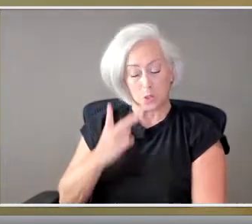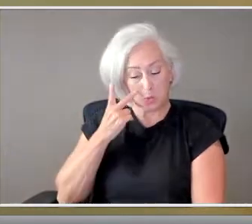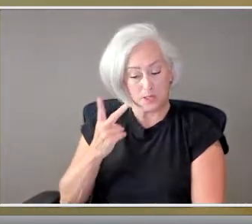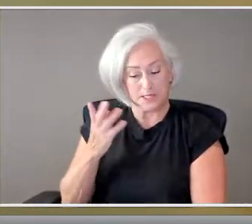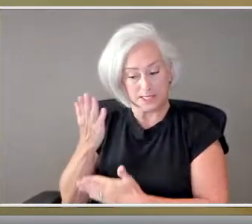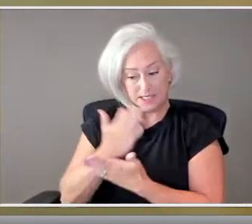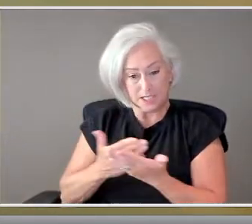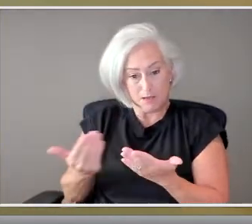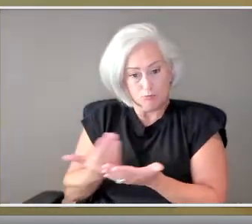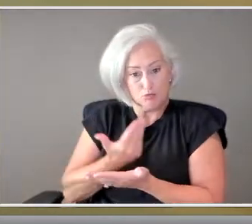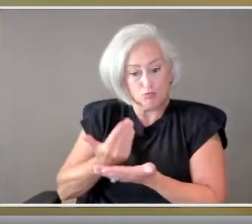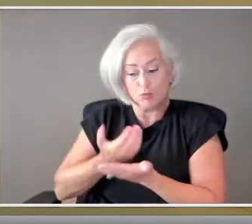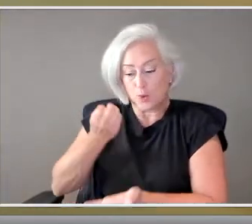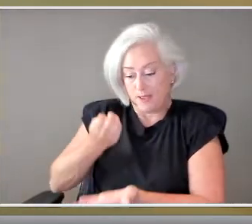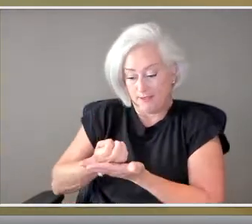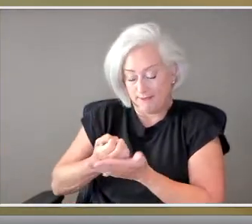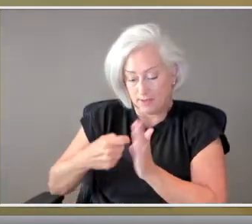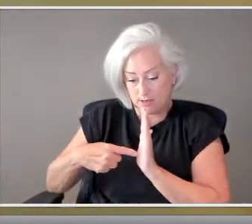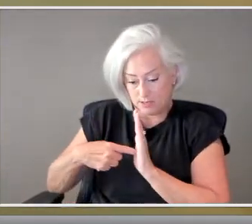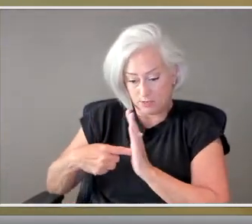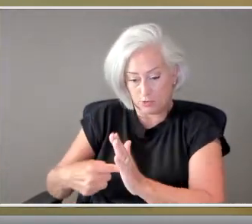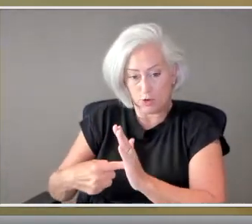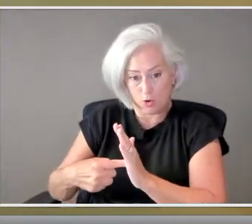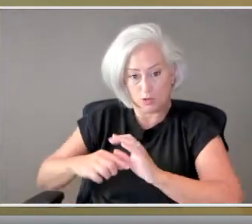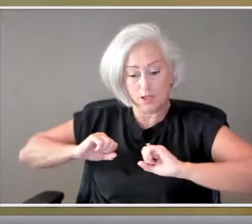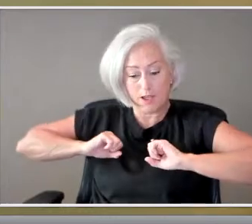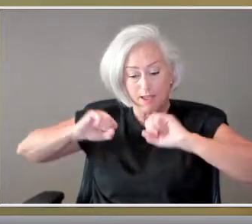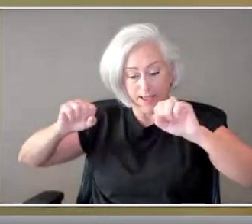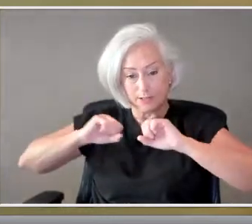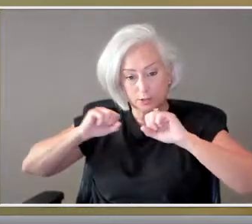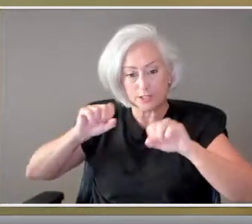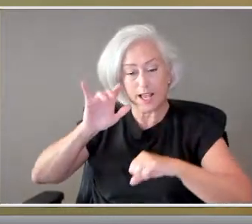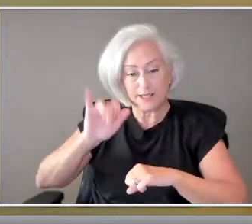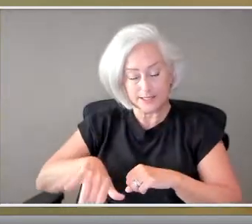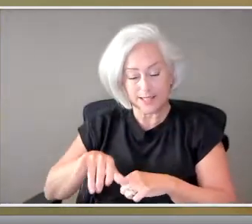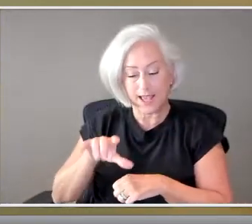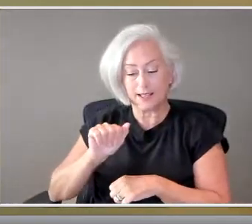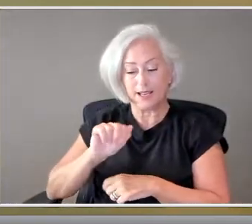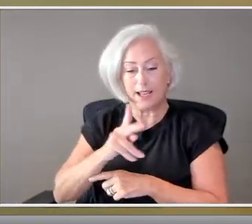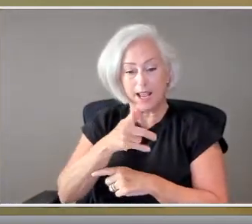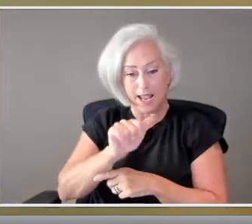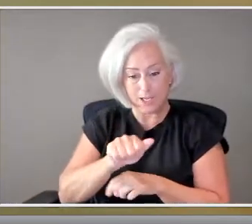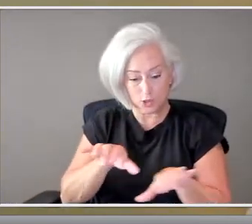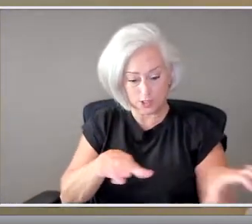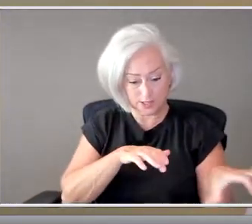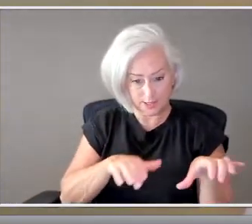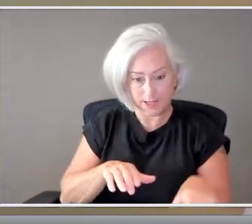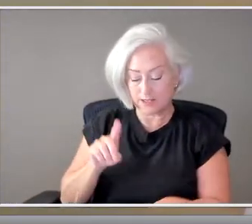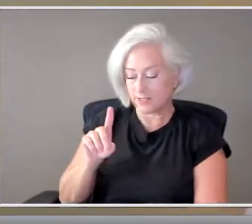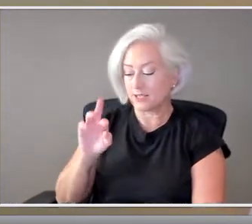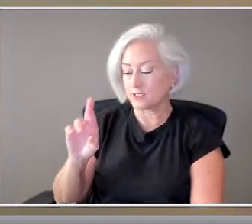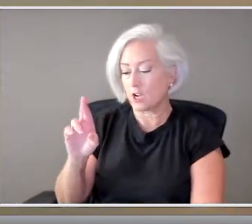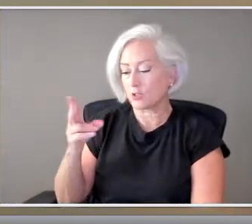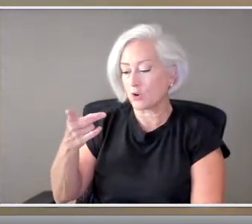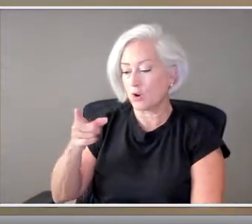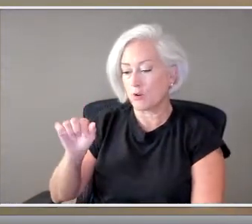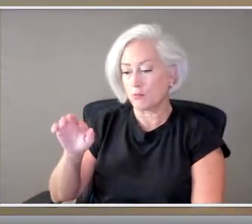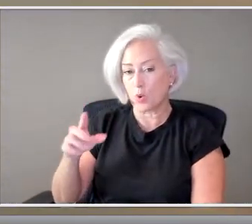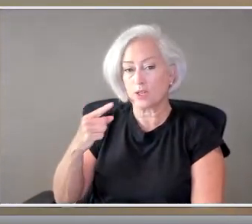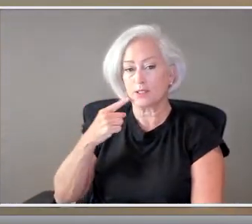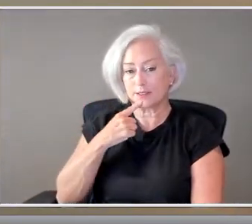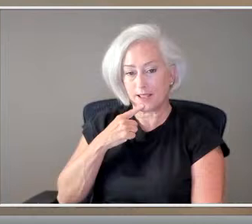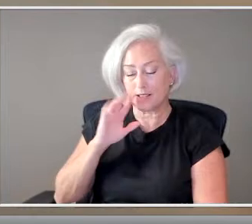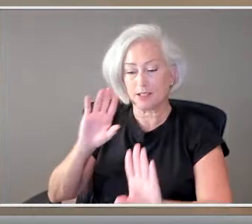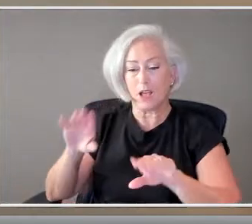exercise that Angela and Dr. Porter are talking about actually gives a